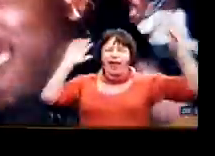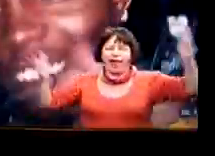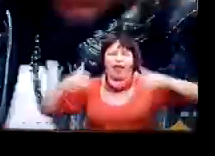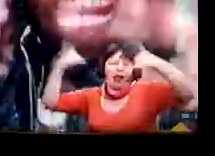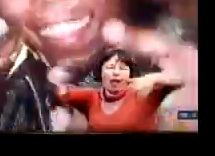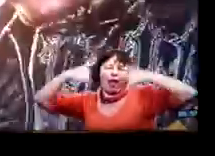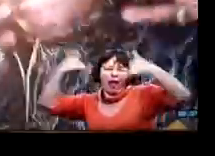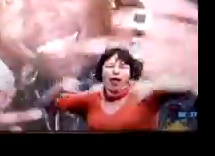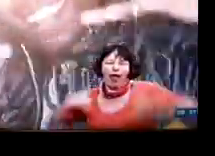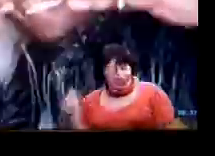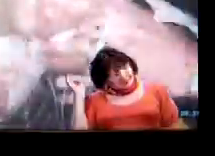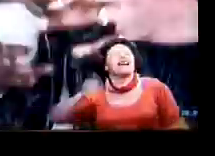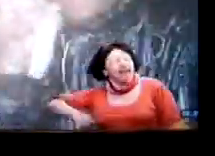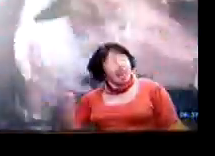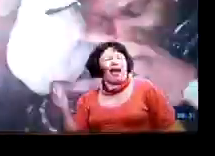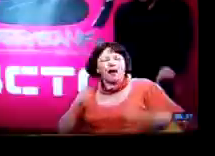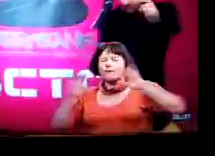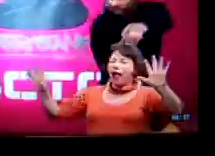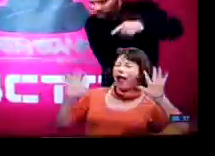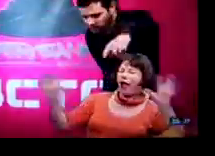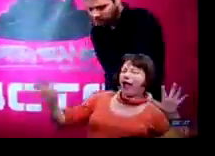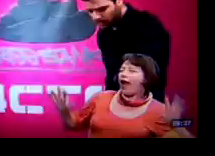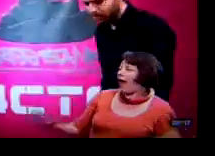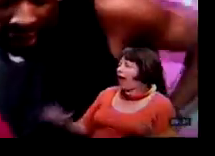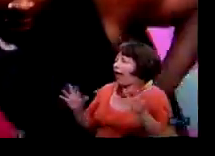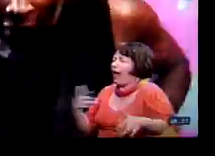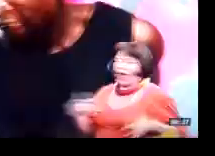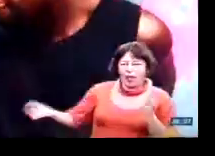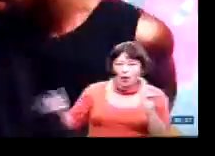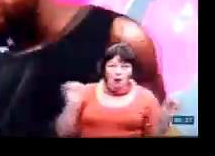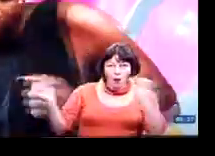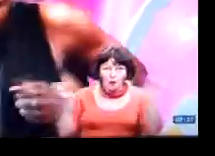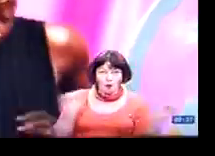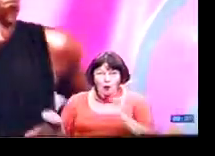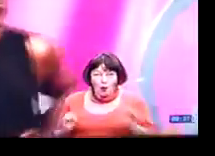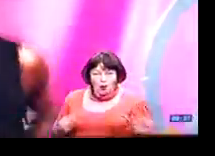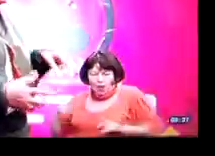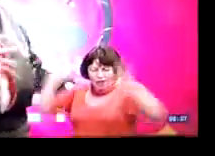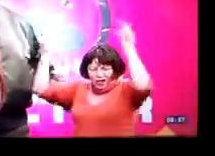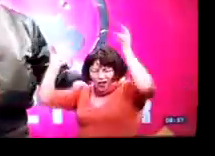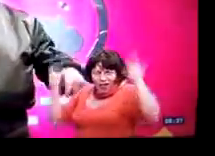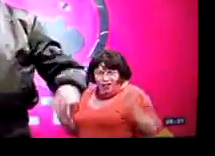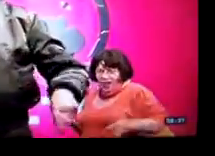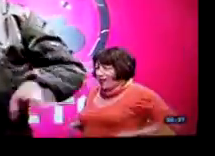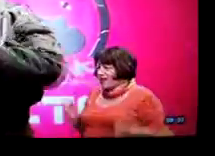Yeah!